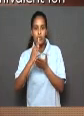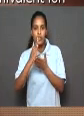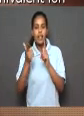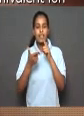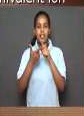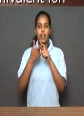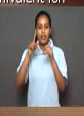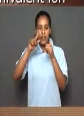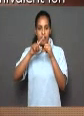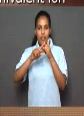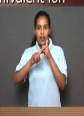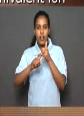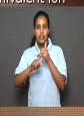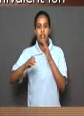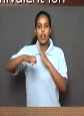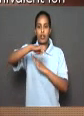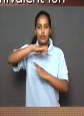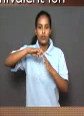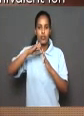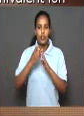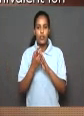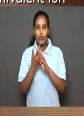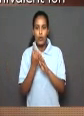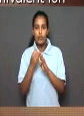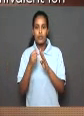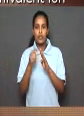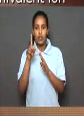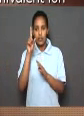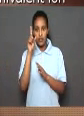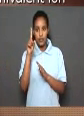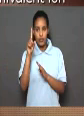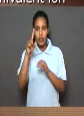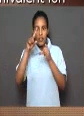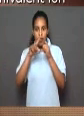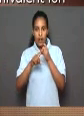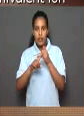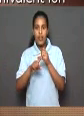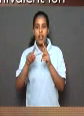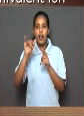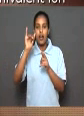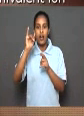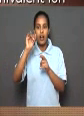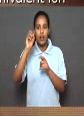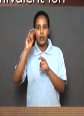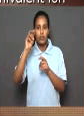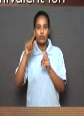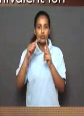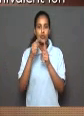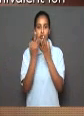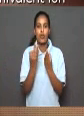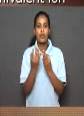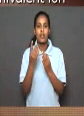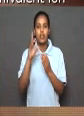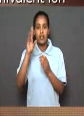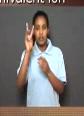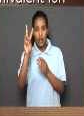to remove a second valence electron from the univalent ion to